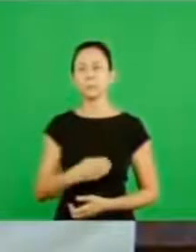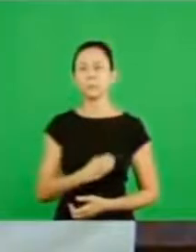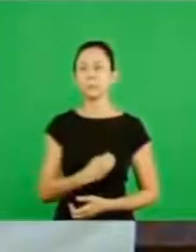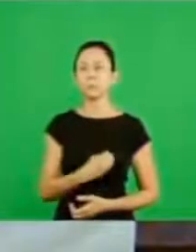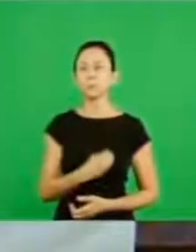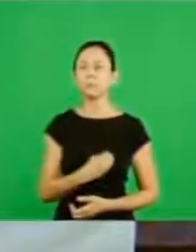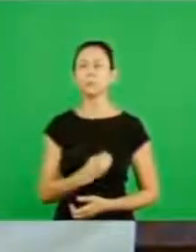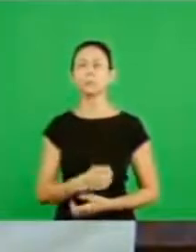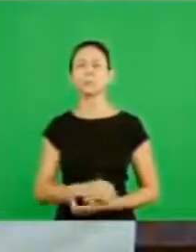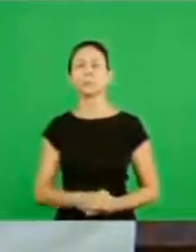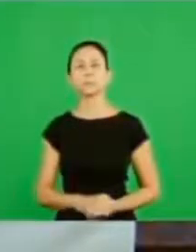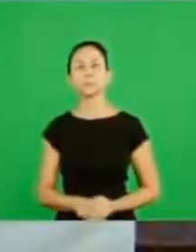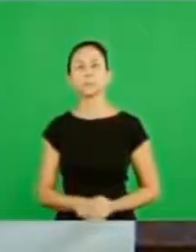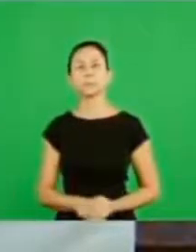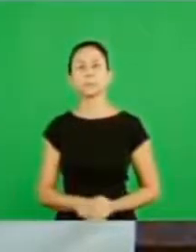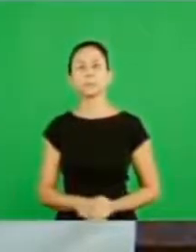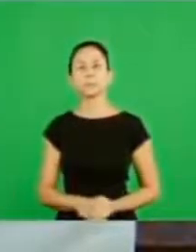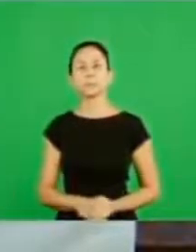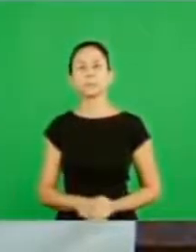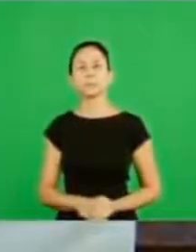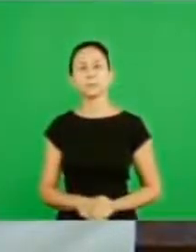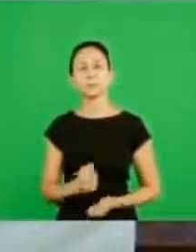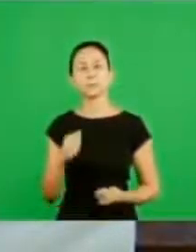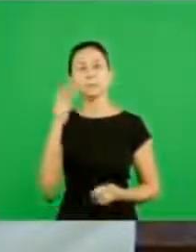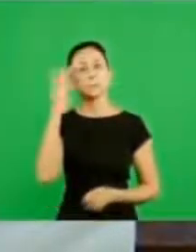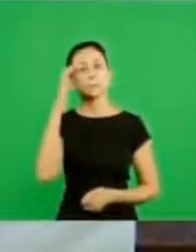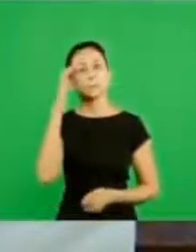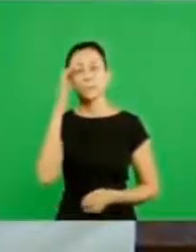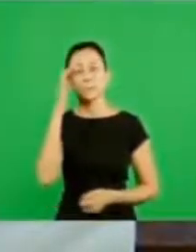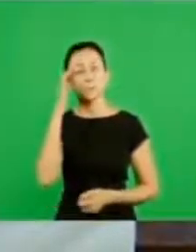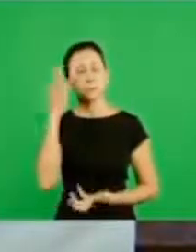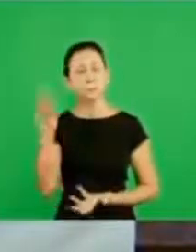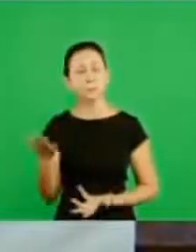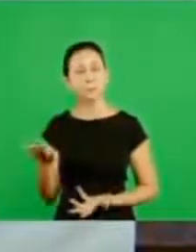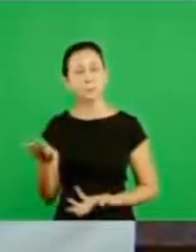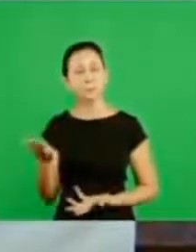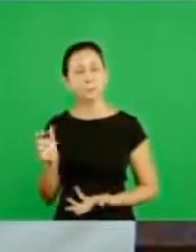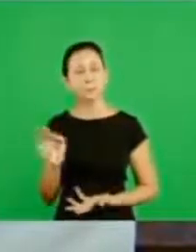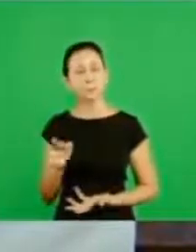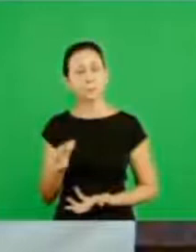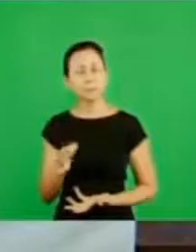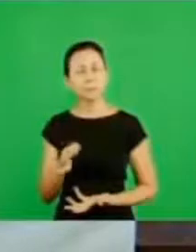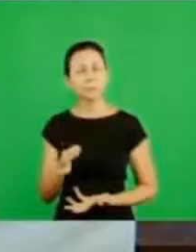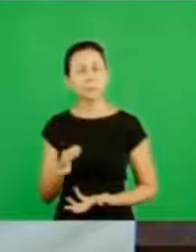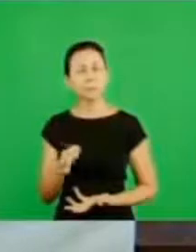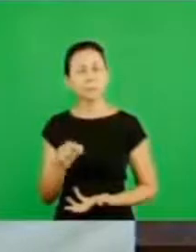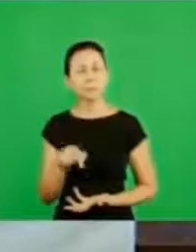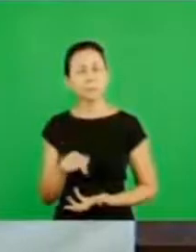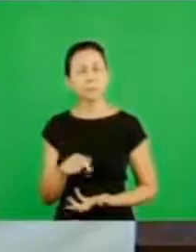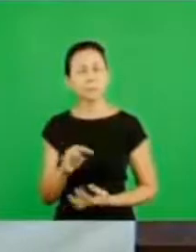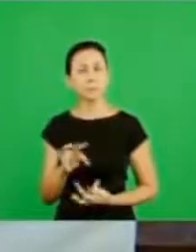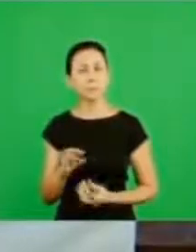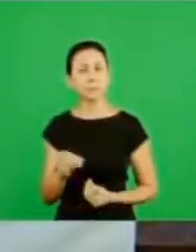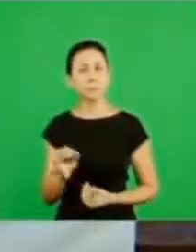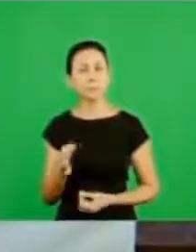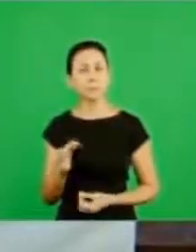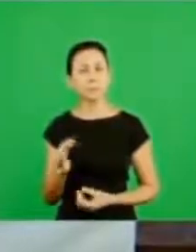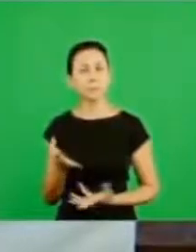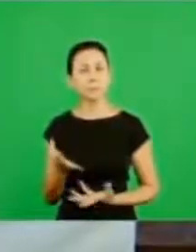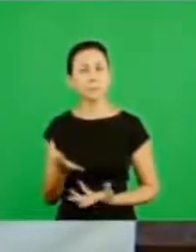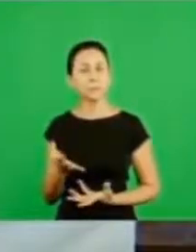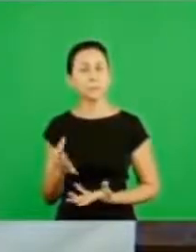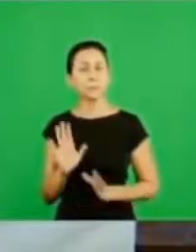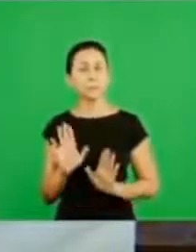senators, representatives that give us this space here to speak, need to understand this. Look,